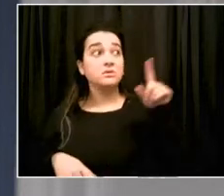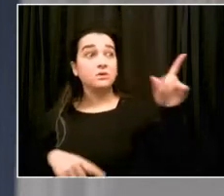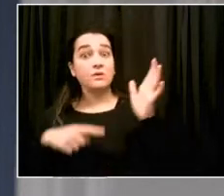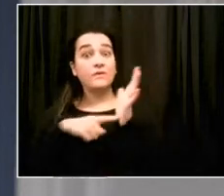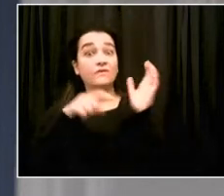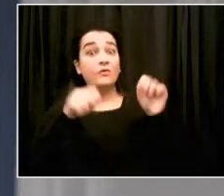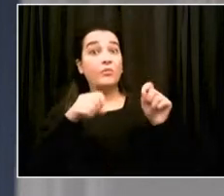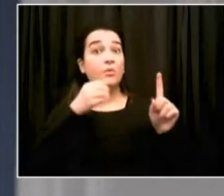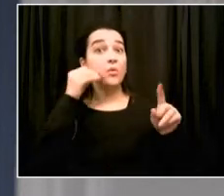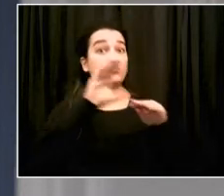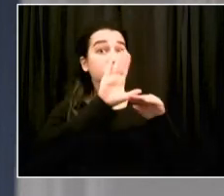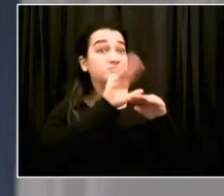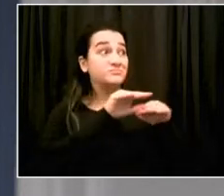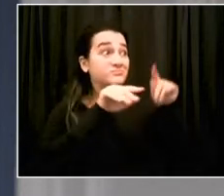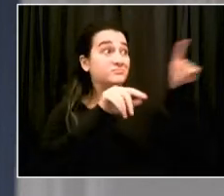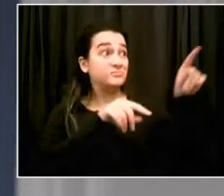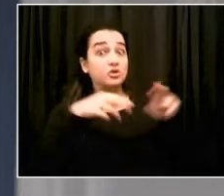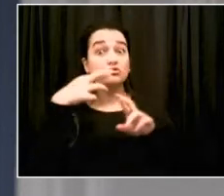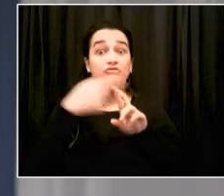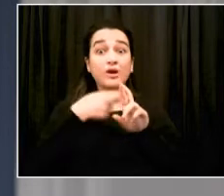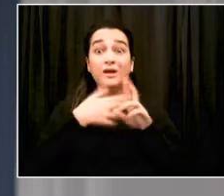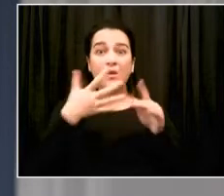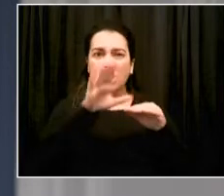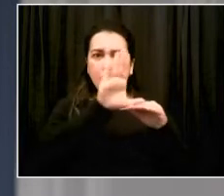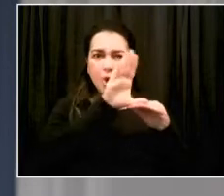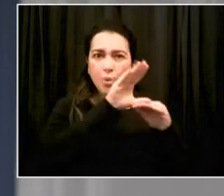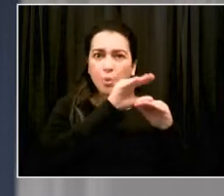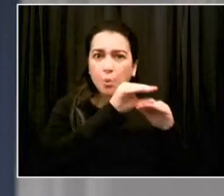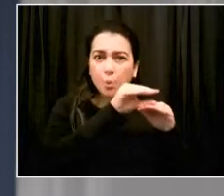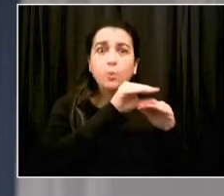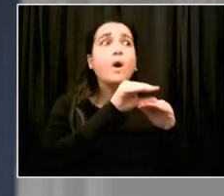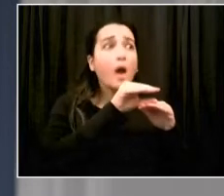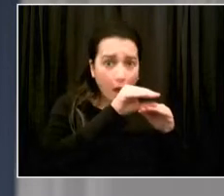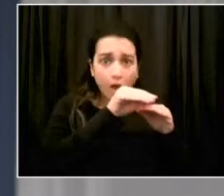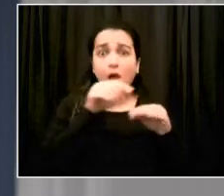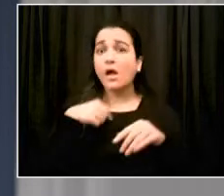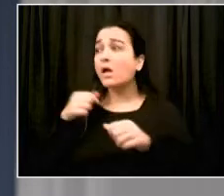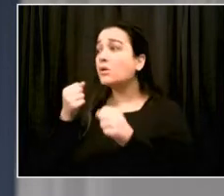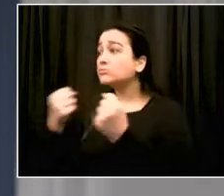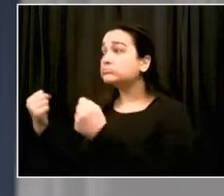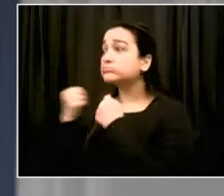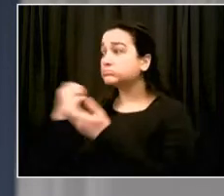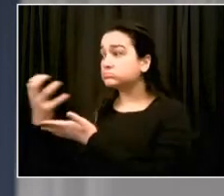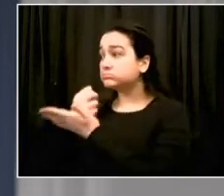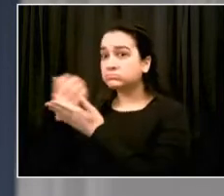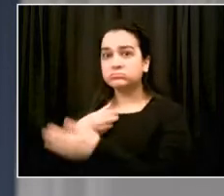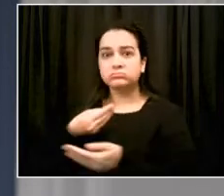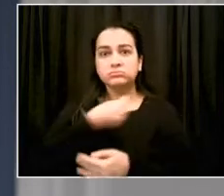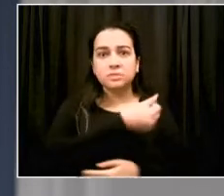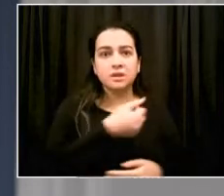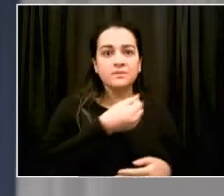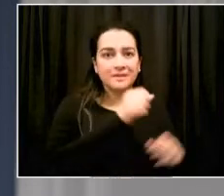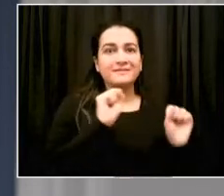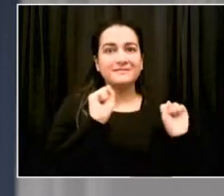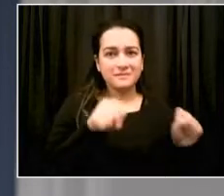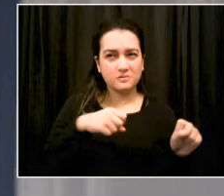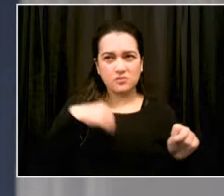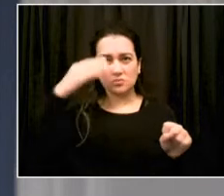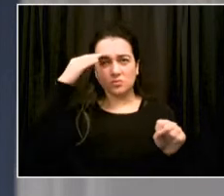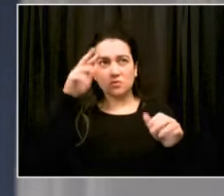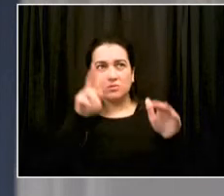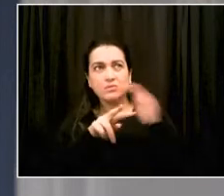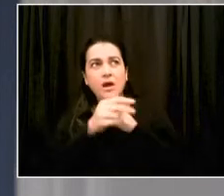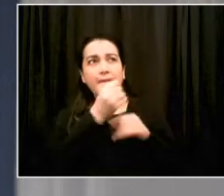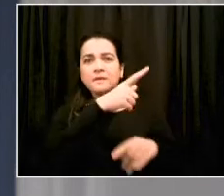a huge difference also, and by helping make the end meet. We